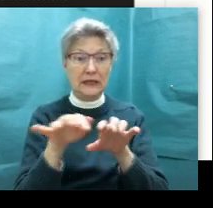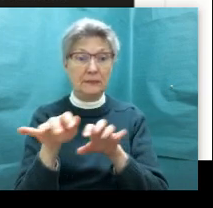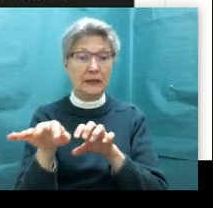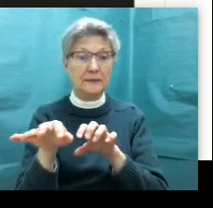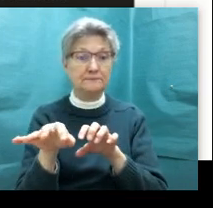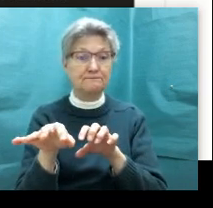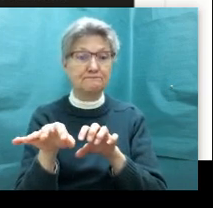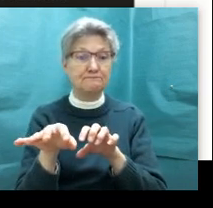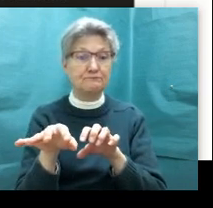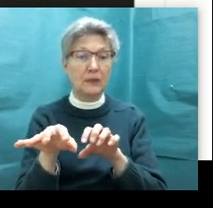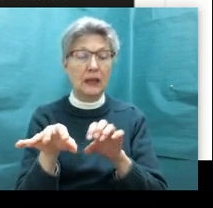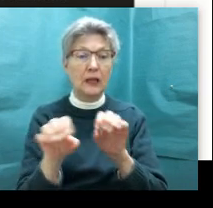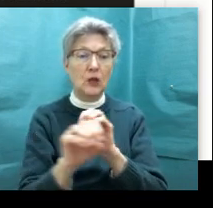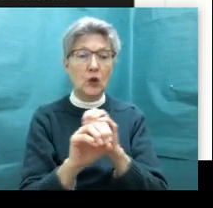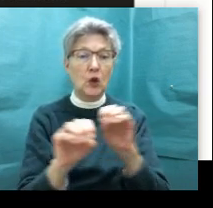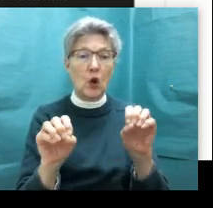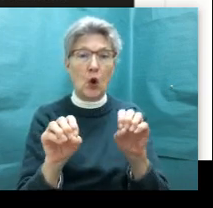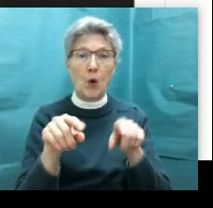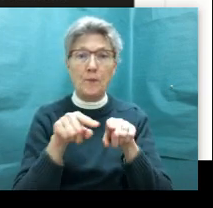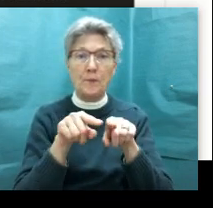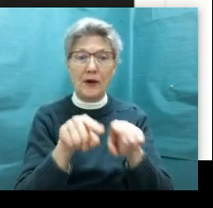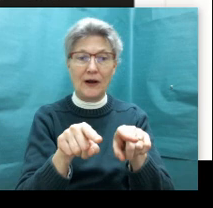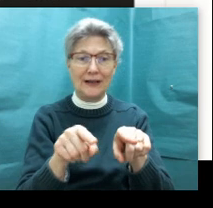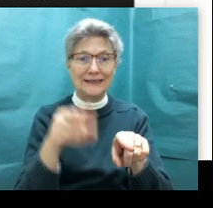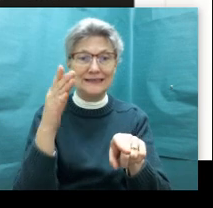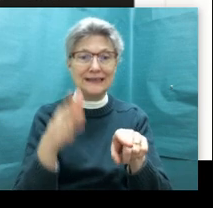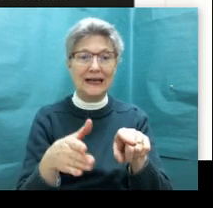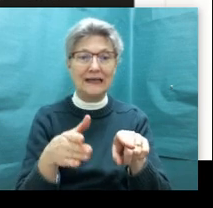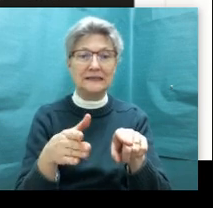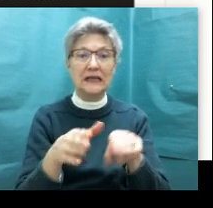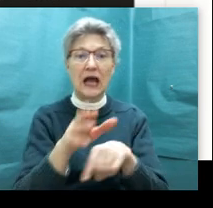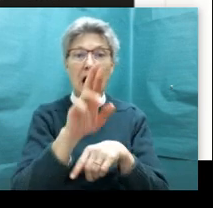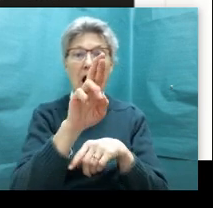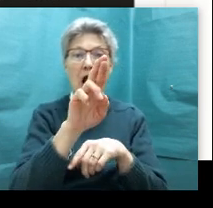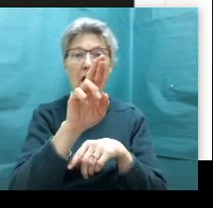can identify it. I hope you said quadrilateral